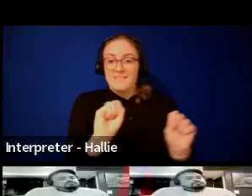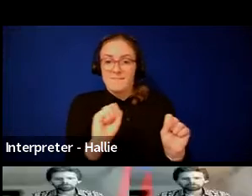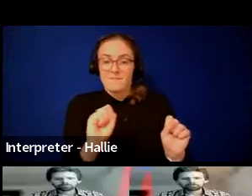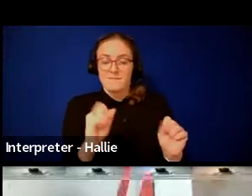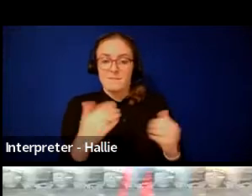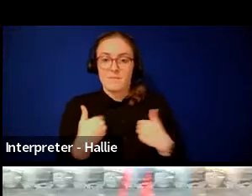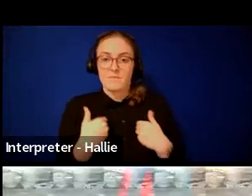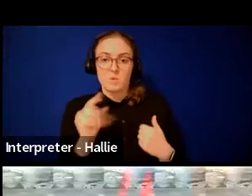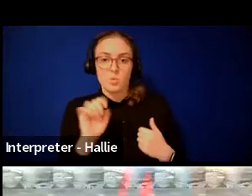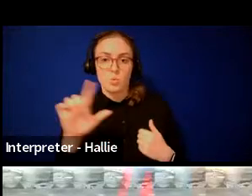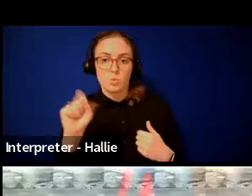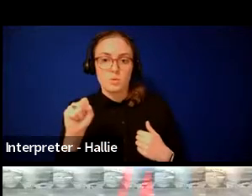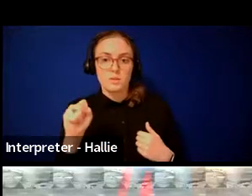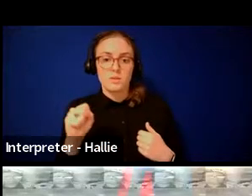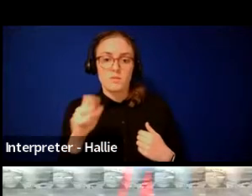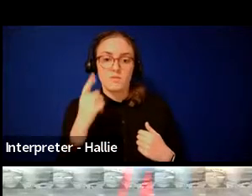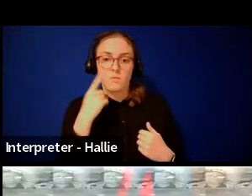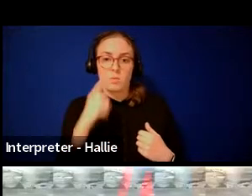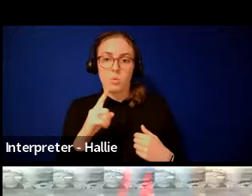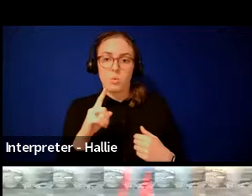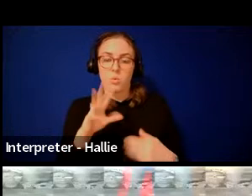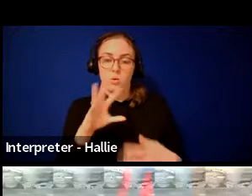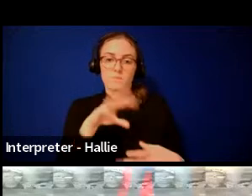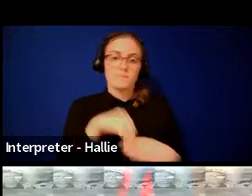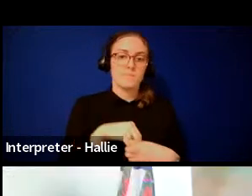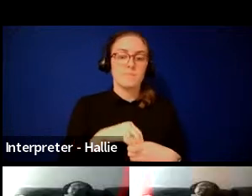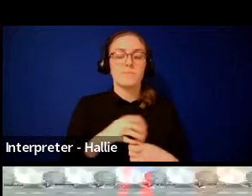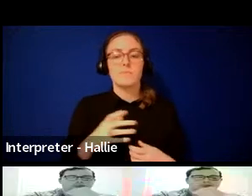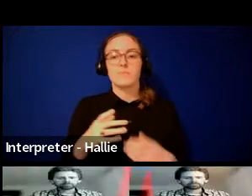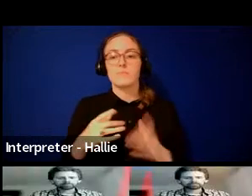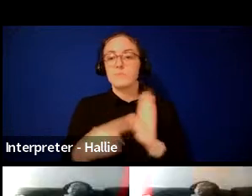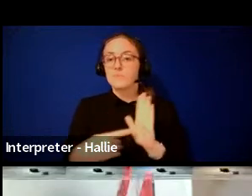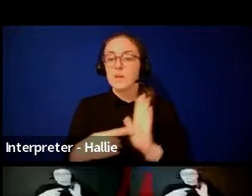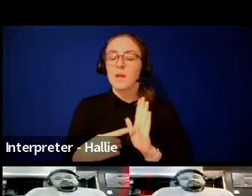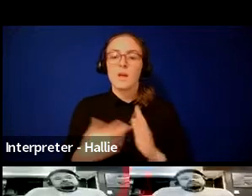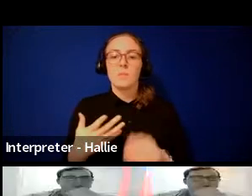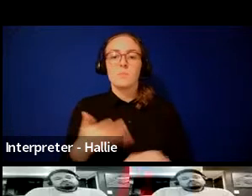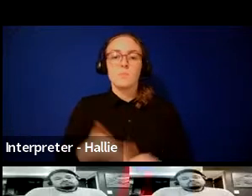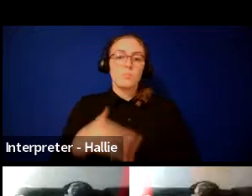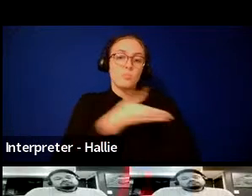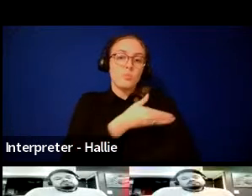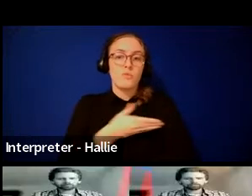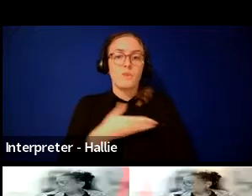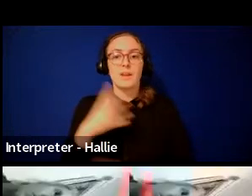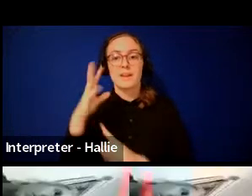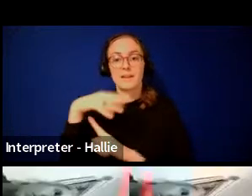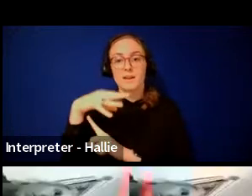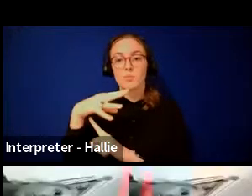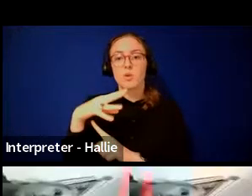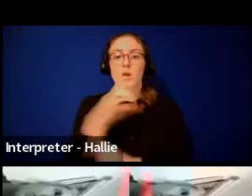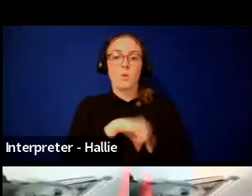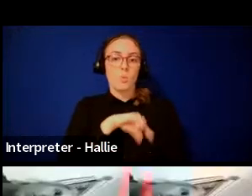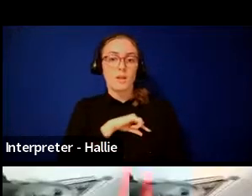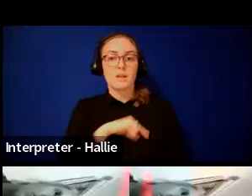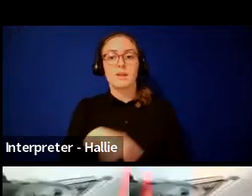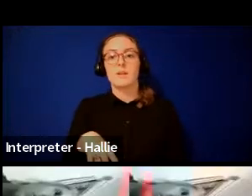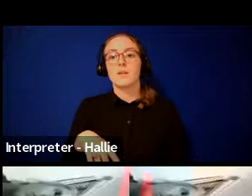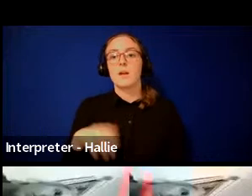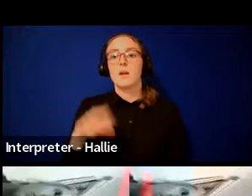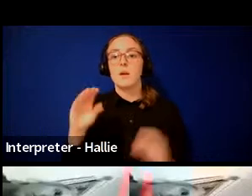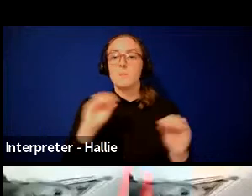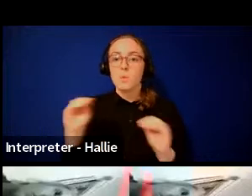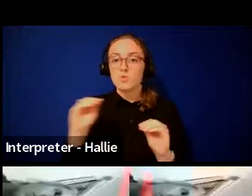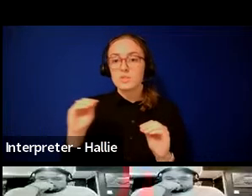for improved camera quality that includes motion light detectors and the MPD